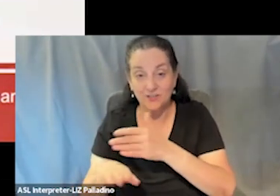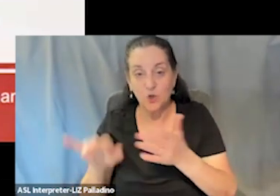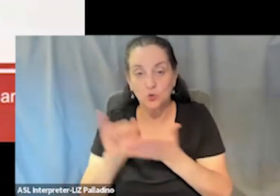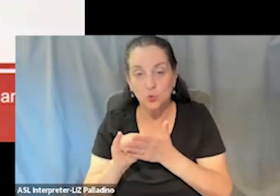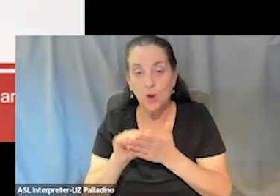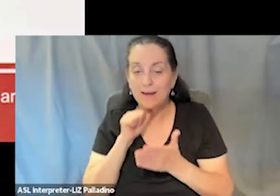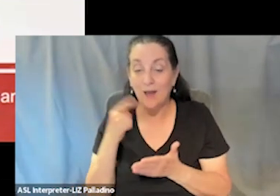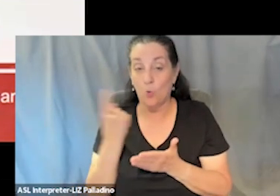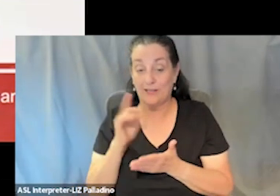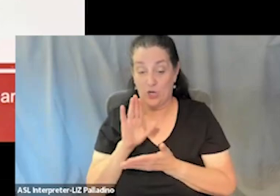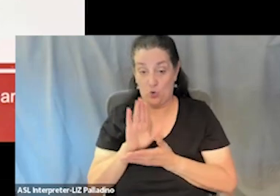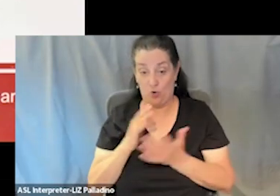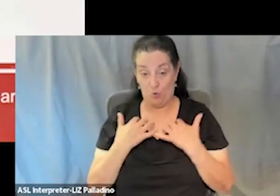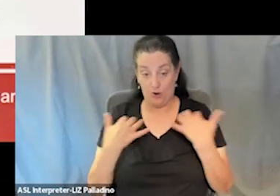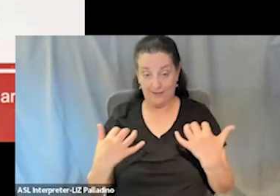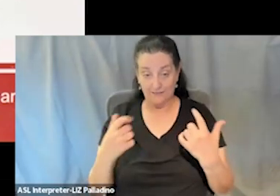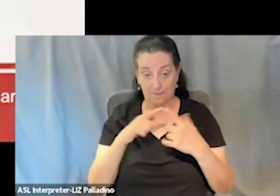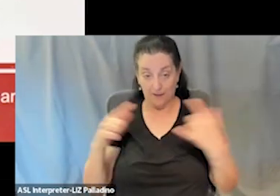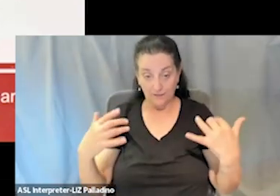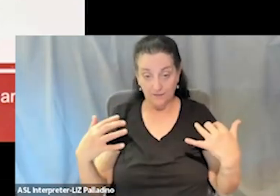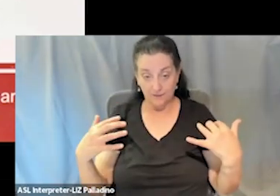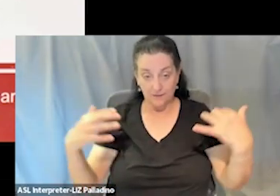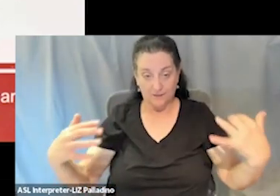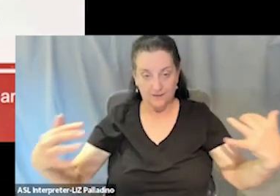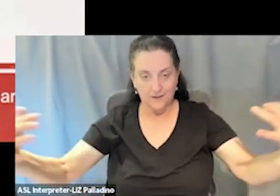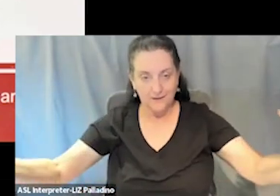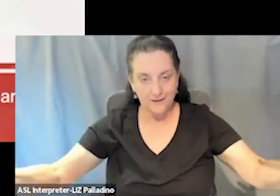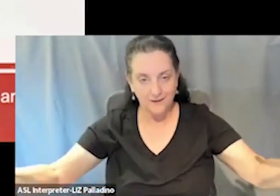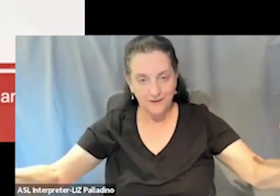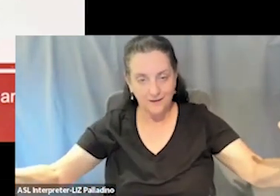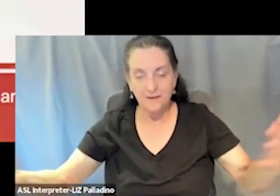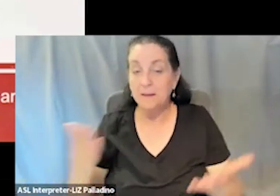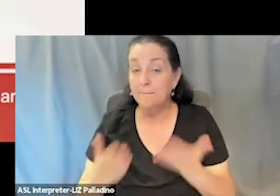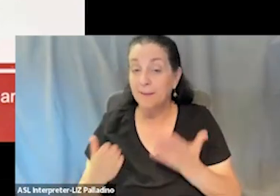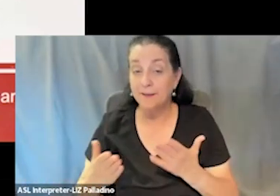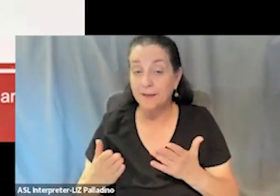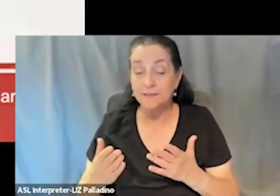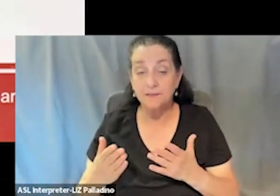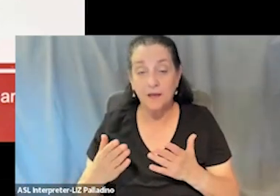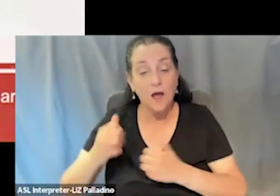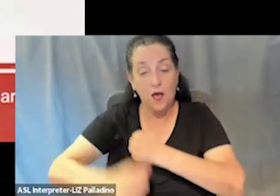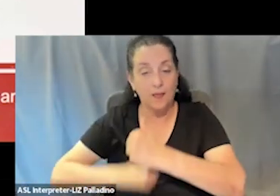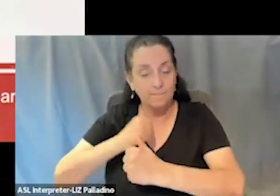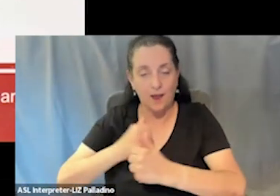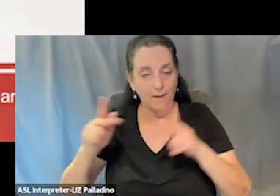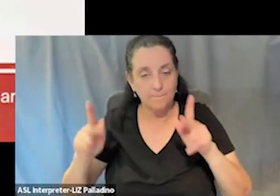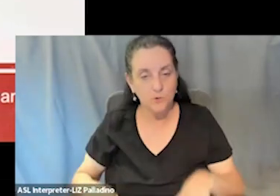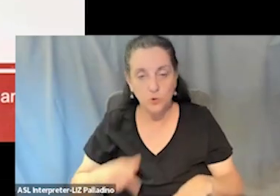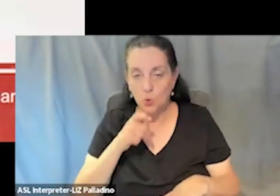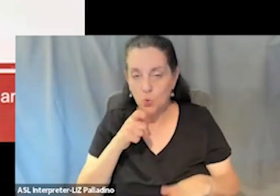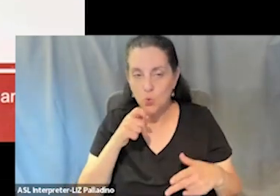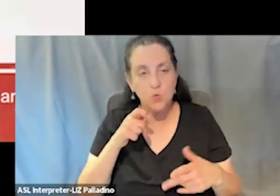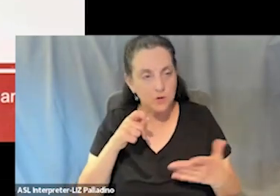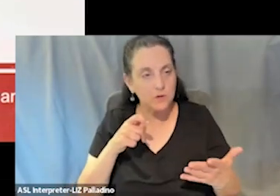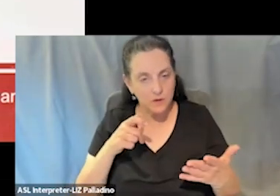your, yes, we already know and love. Sometimes it could be a high profile alumni who has greater visibility